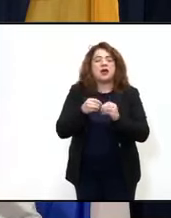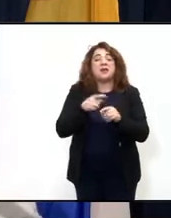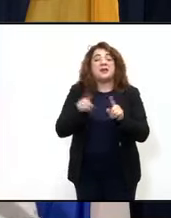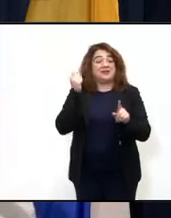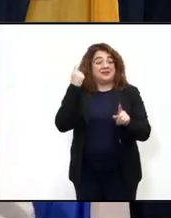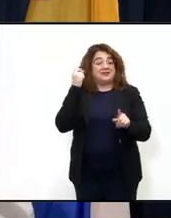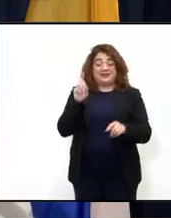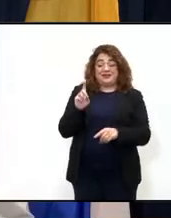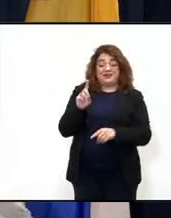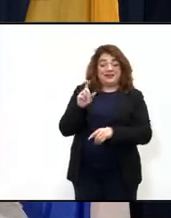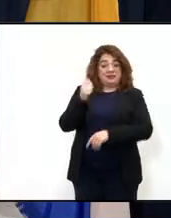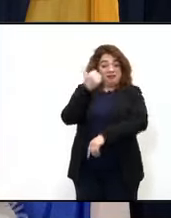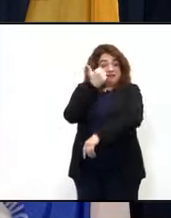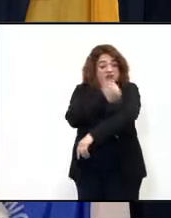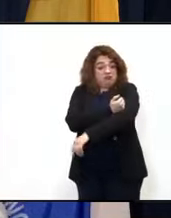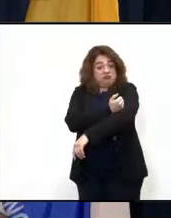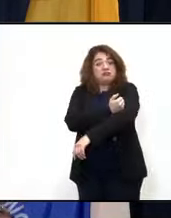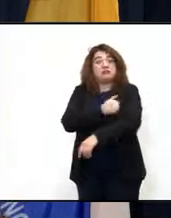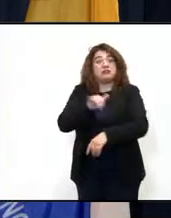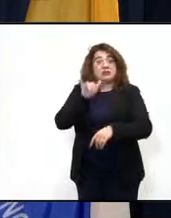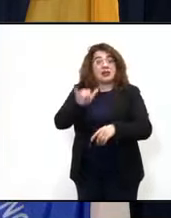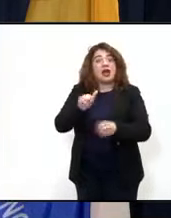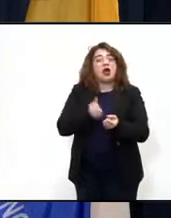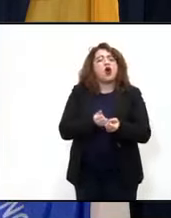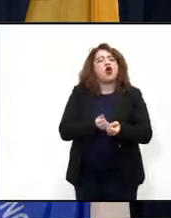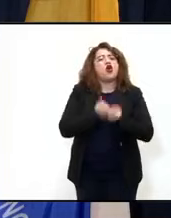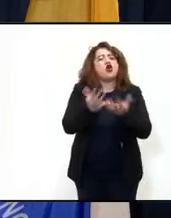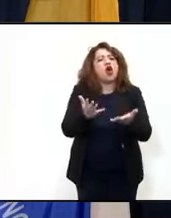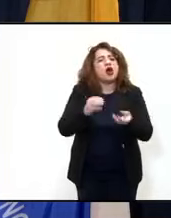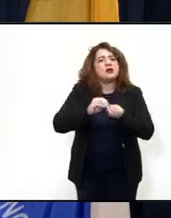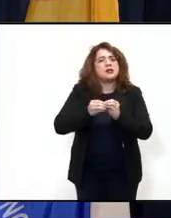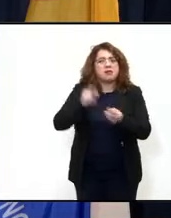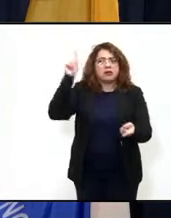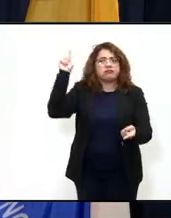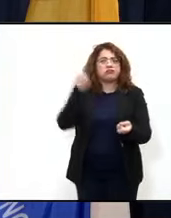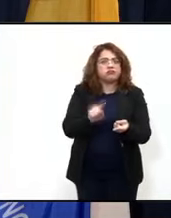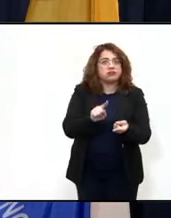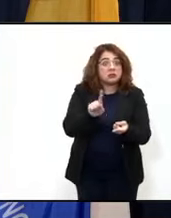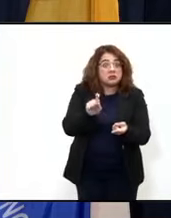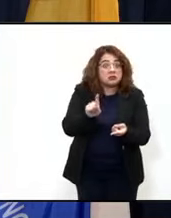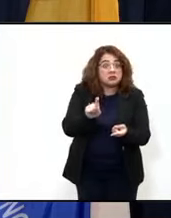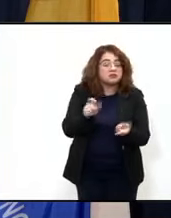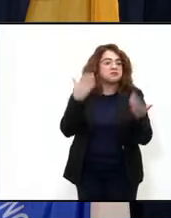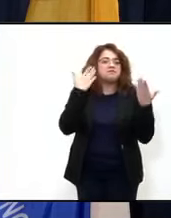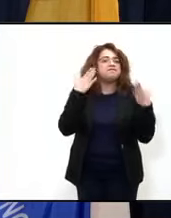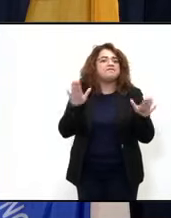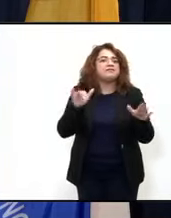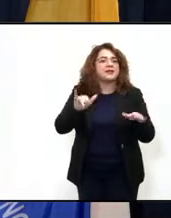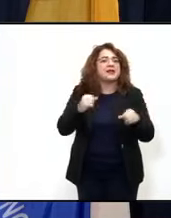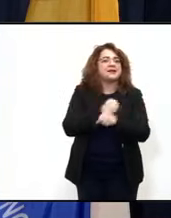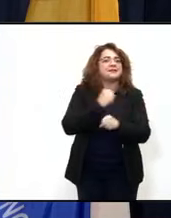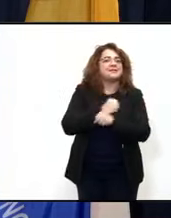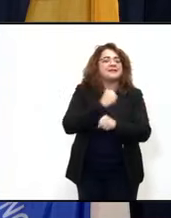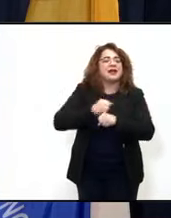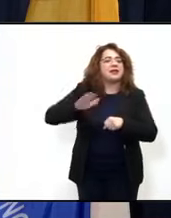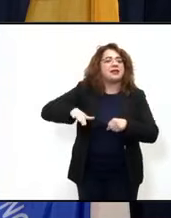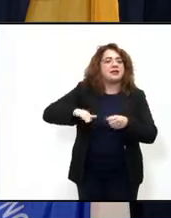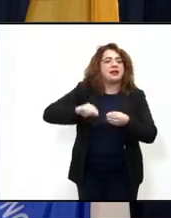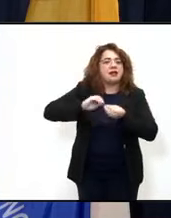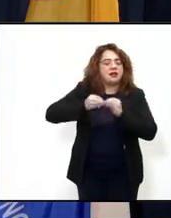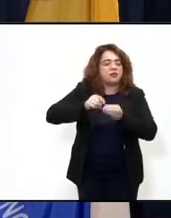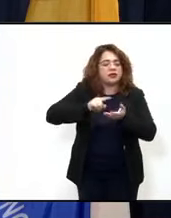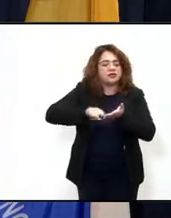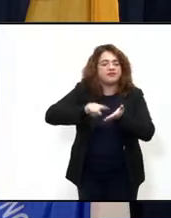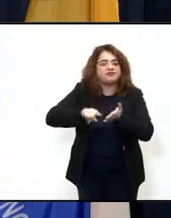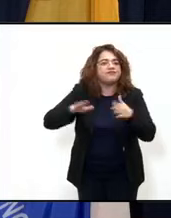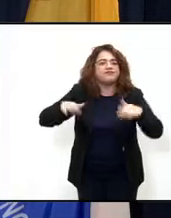that vaccinations is what's causing the decline. That's not We'll have that data hopefully shortly in the weeks